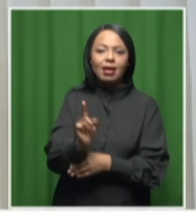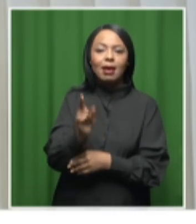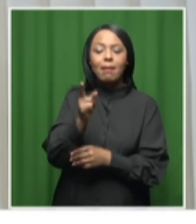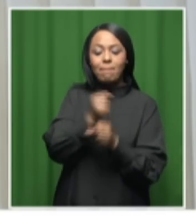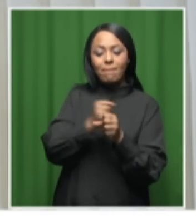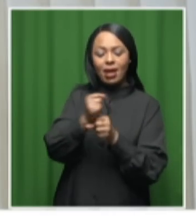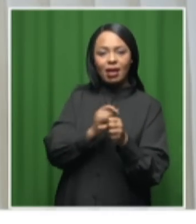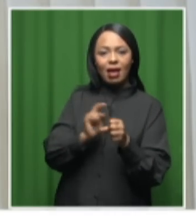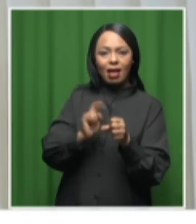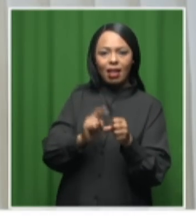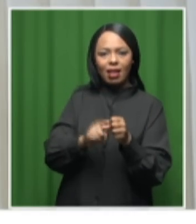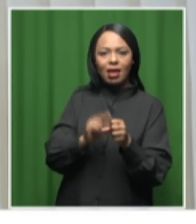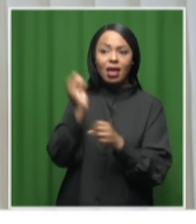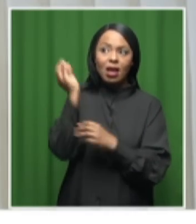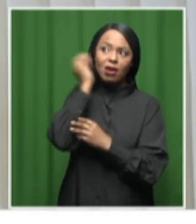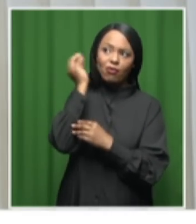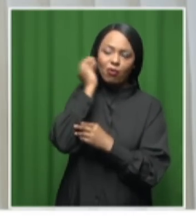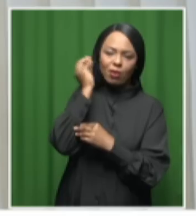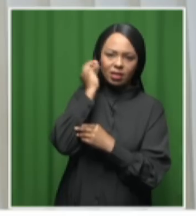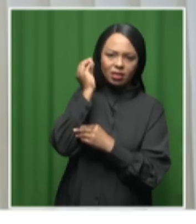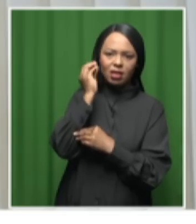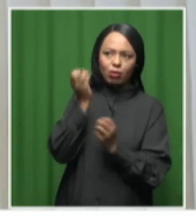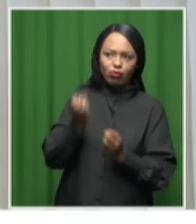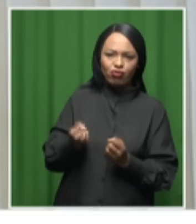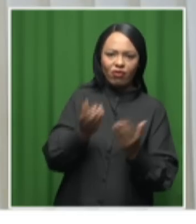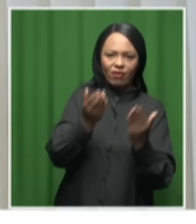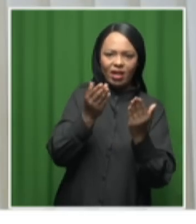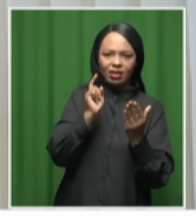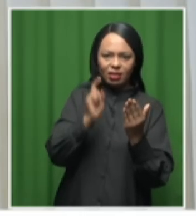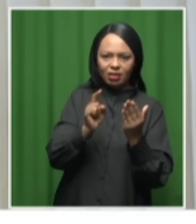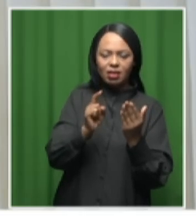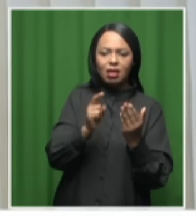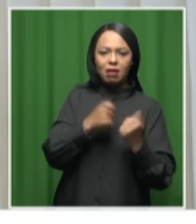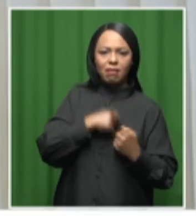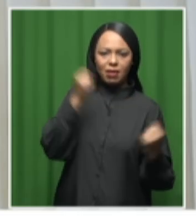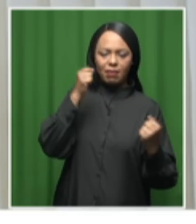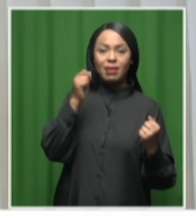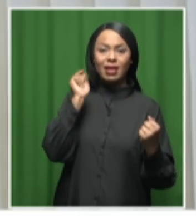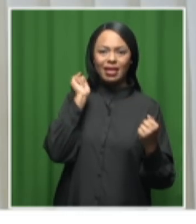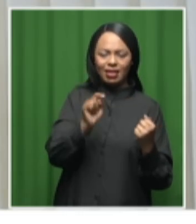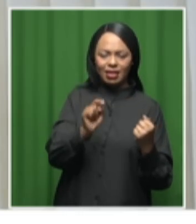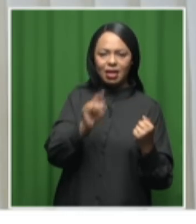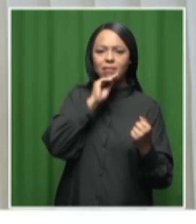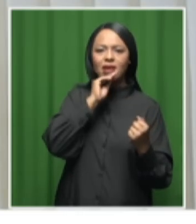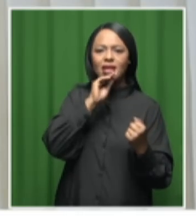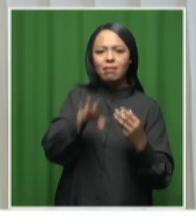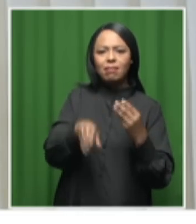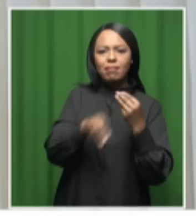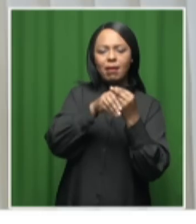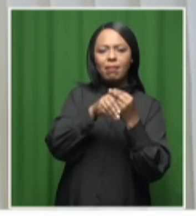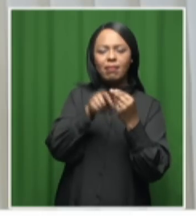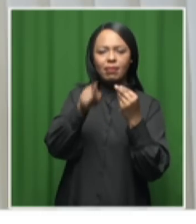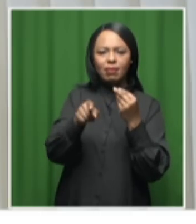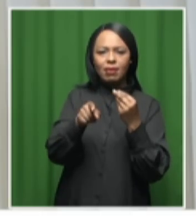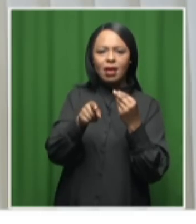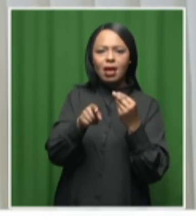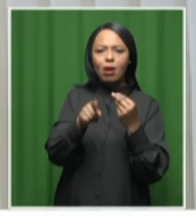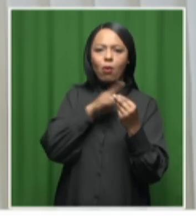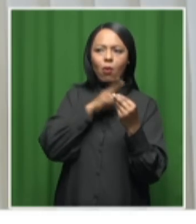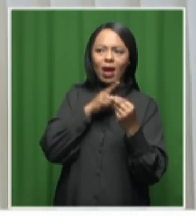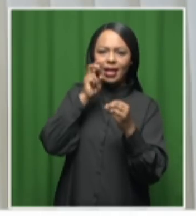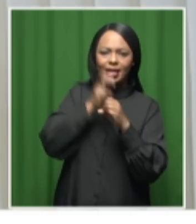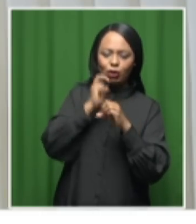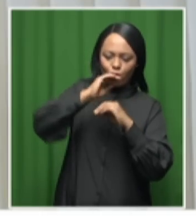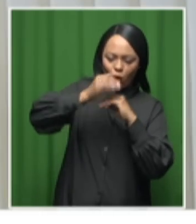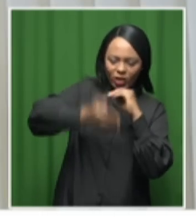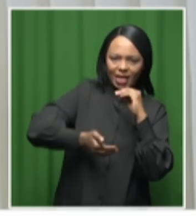medical information that could have been provided at a particular point in time, to me, adds to the essence to what was said to be protected at